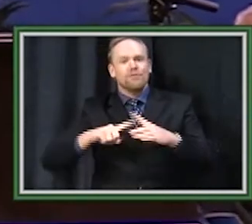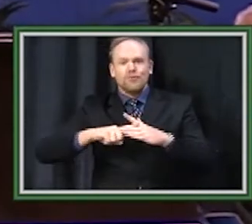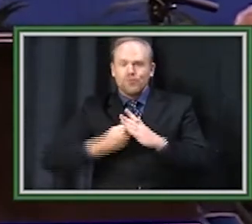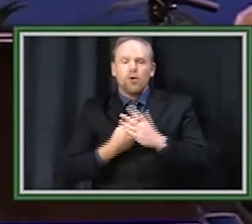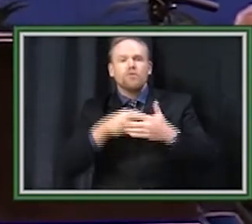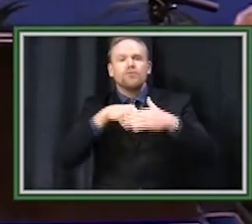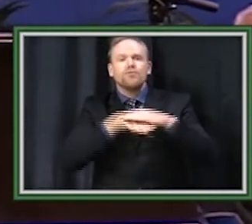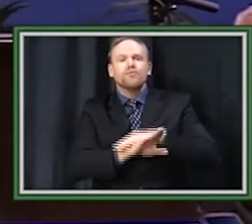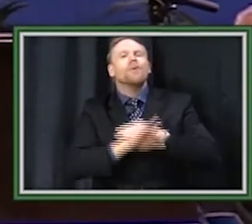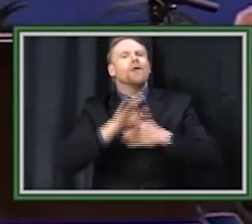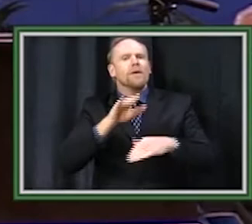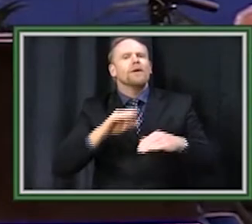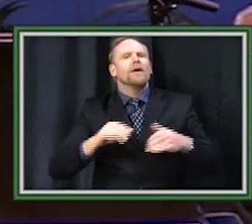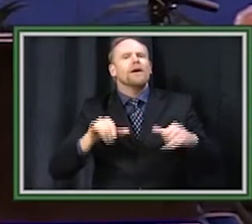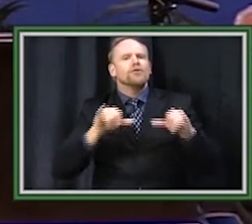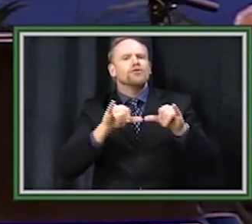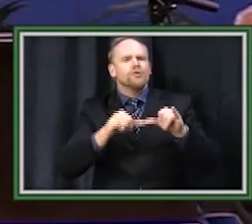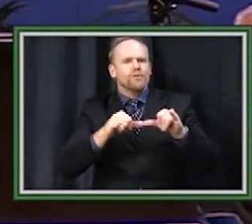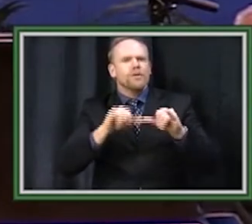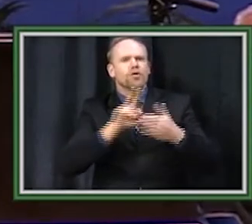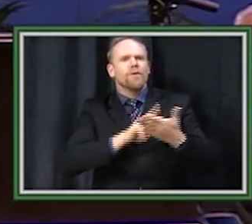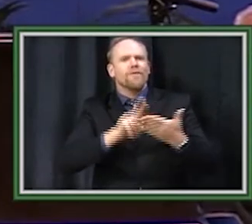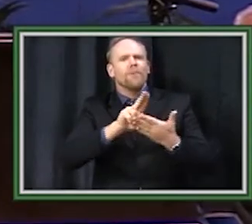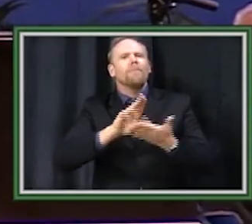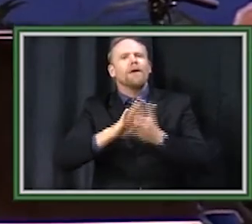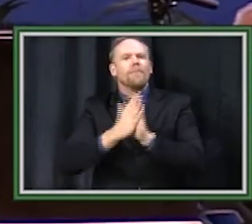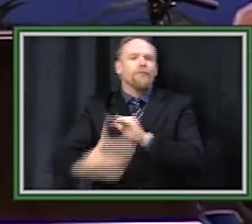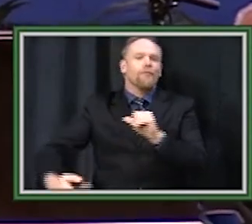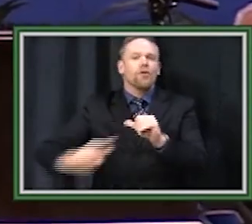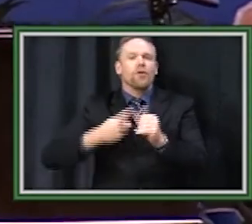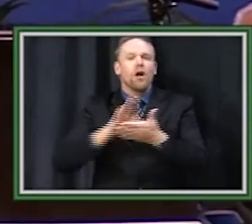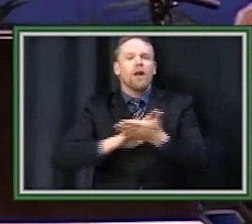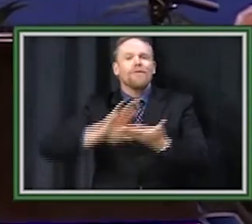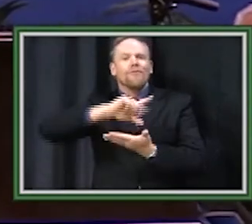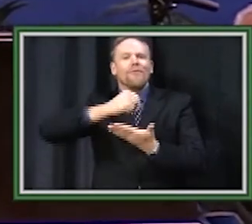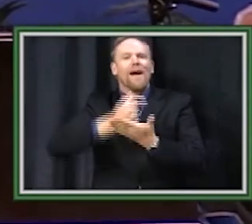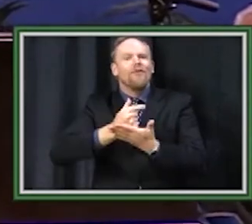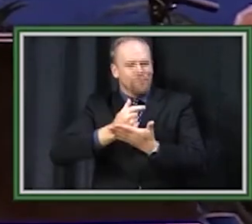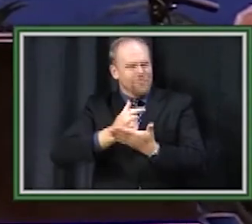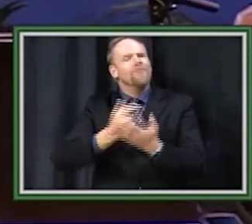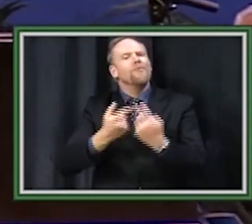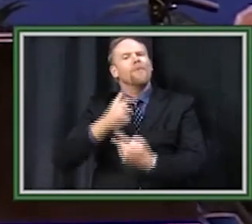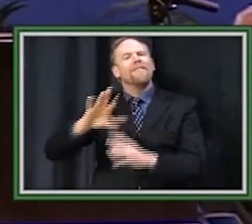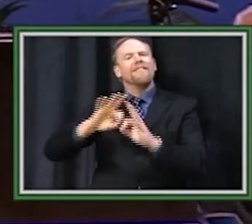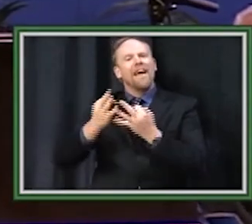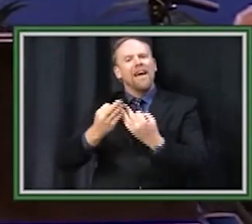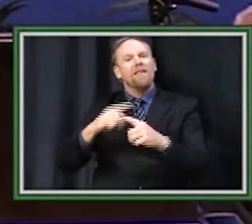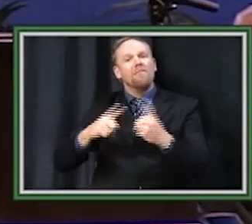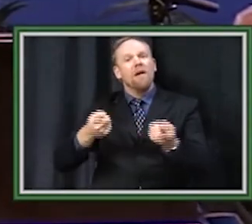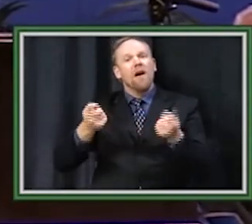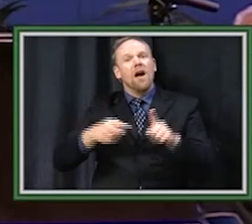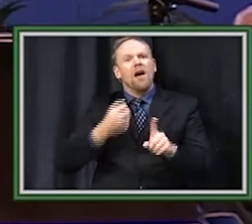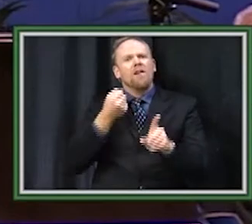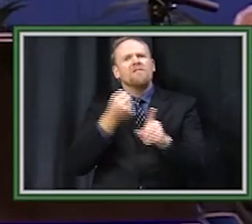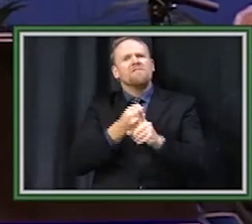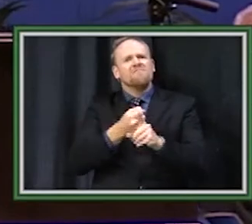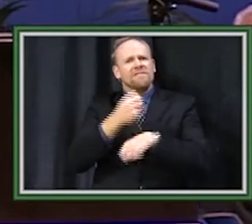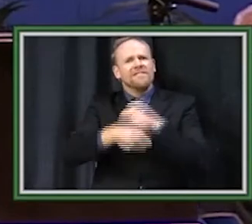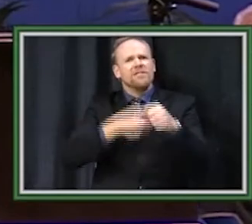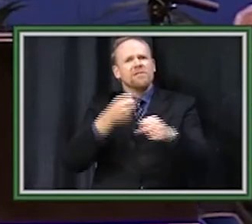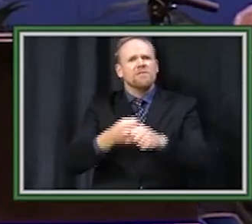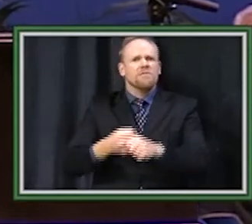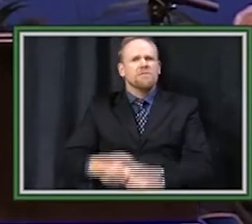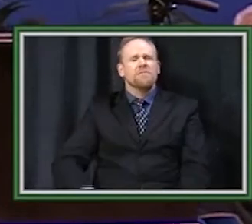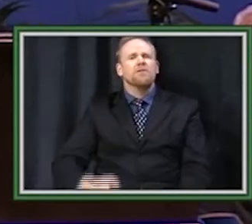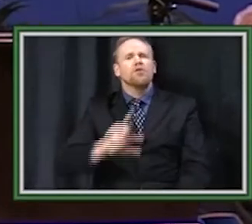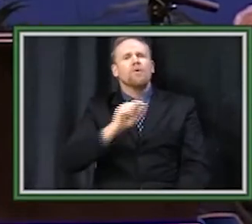become the first college graduate in his family. But unfortunately, in December of 2012, only a